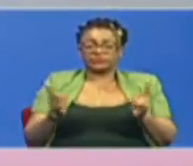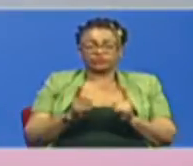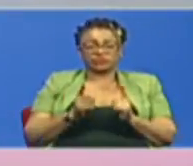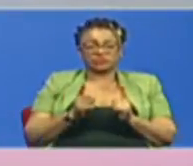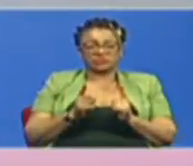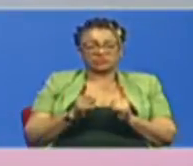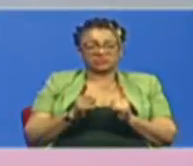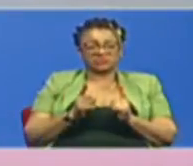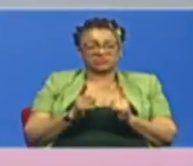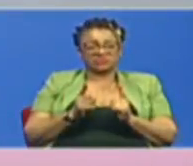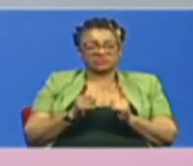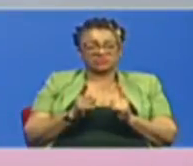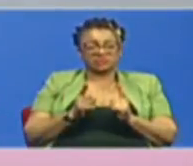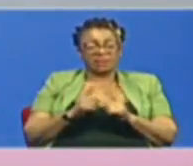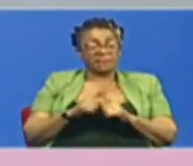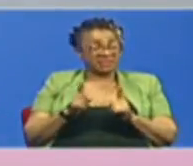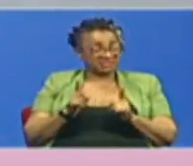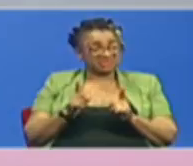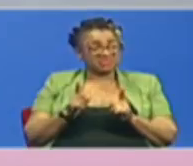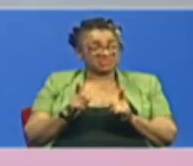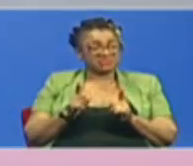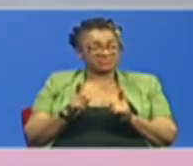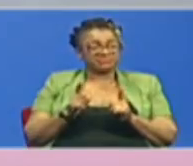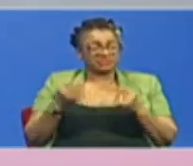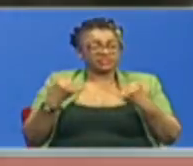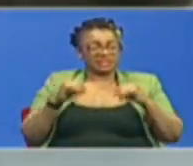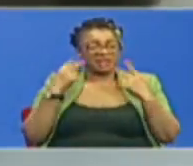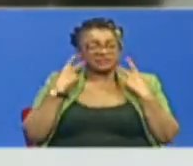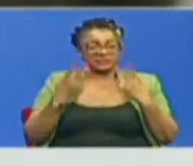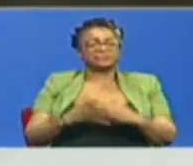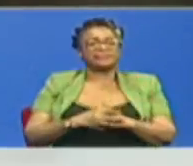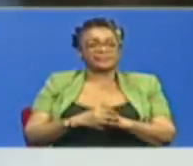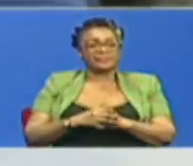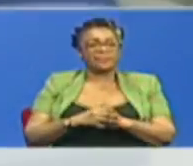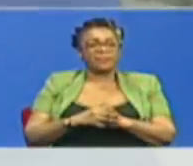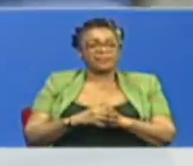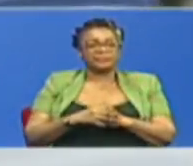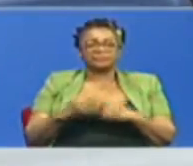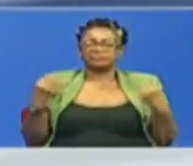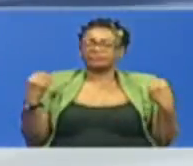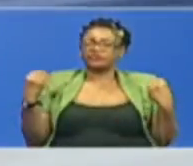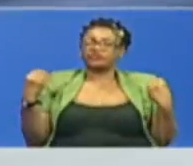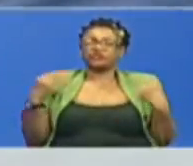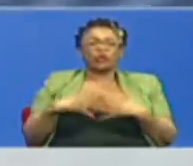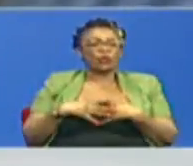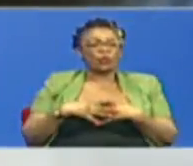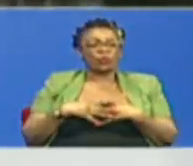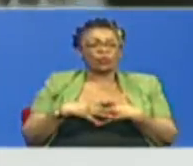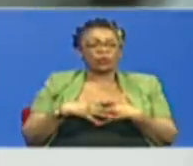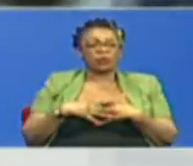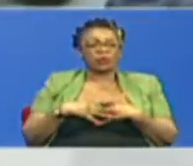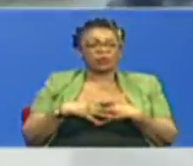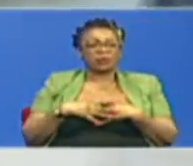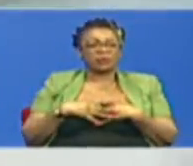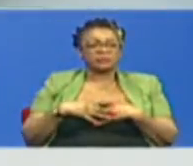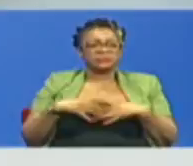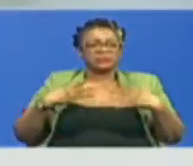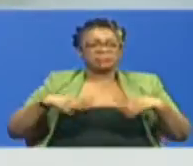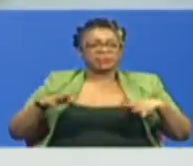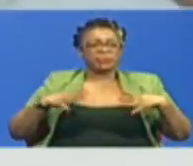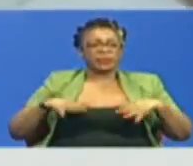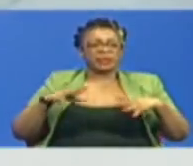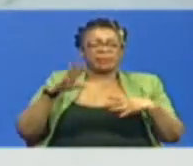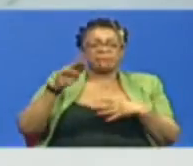NTV tonight, but check this out. It was a shocking and unusual sighting for people in